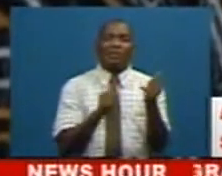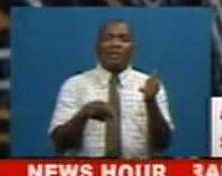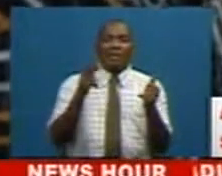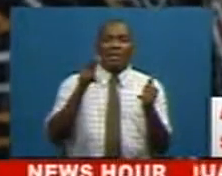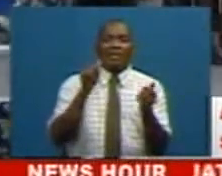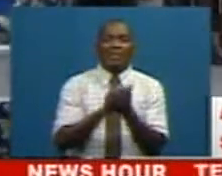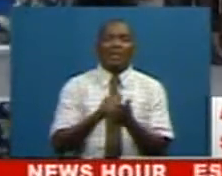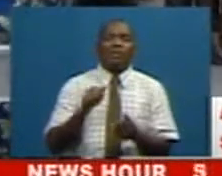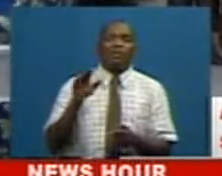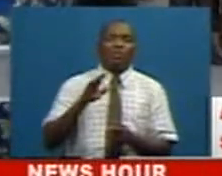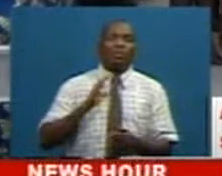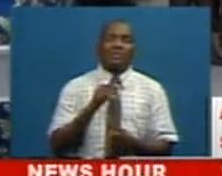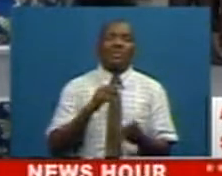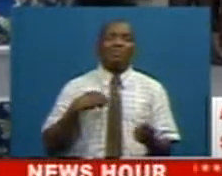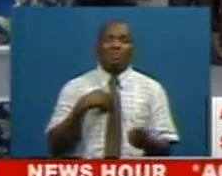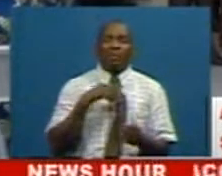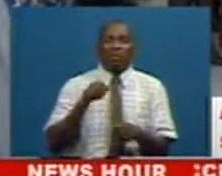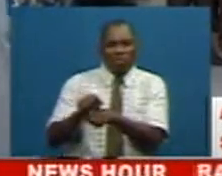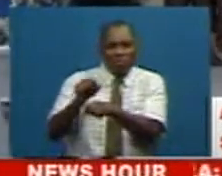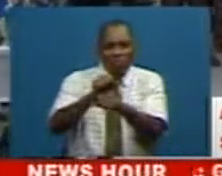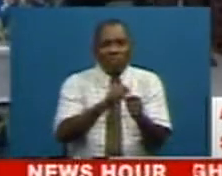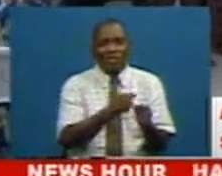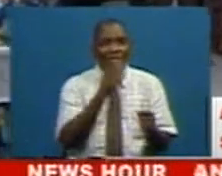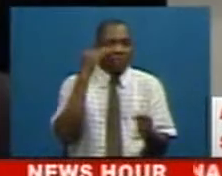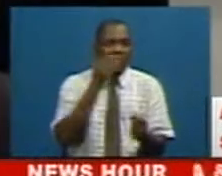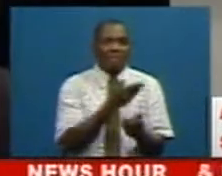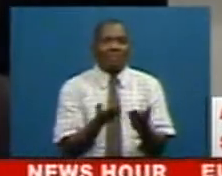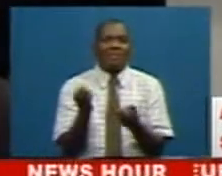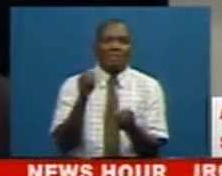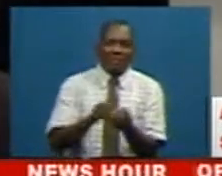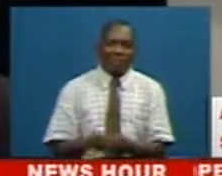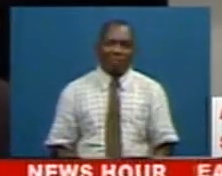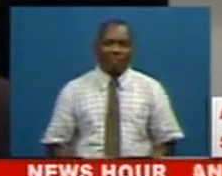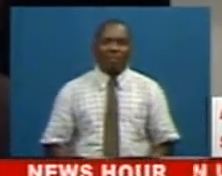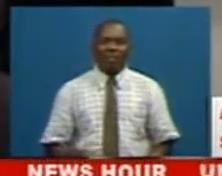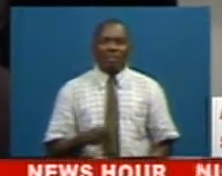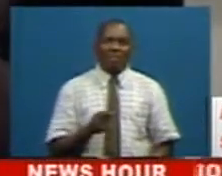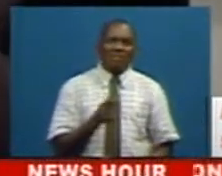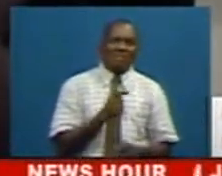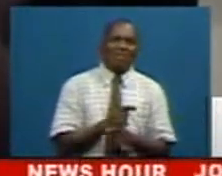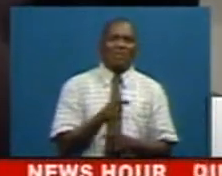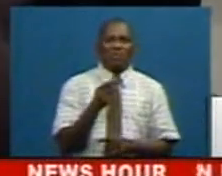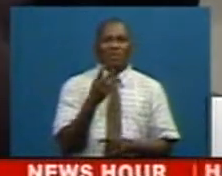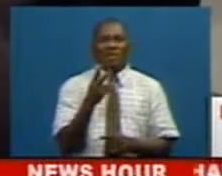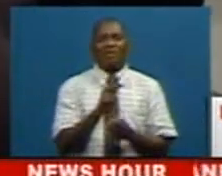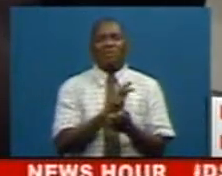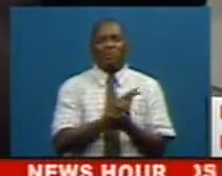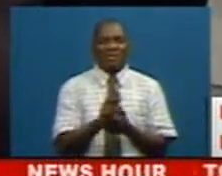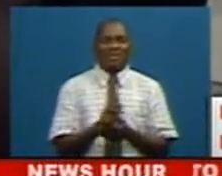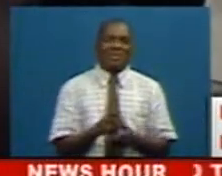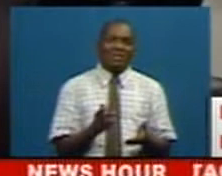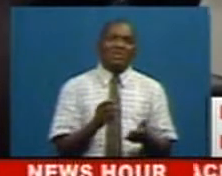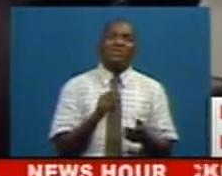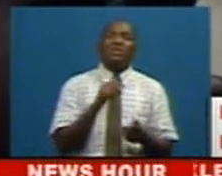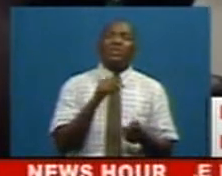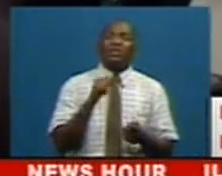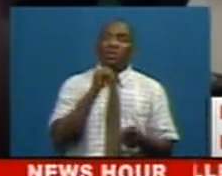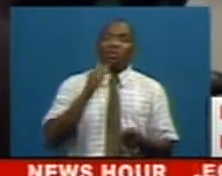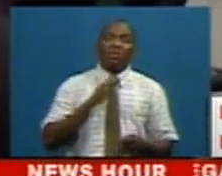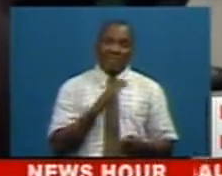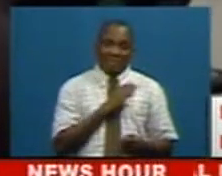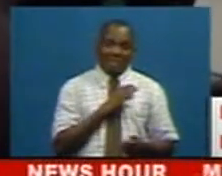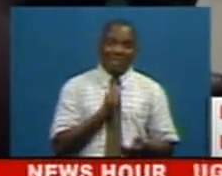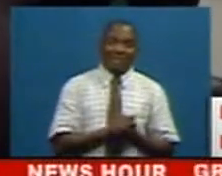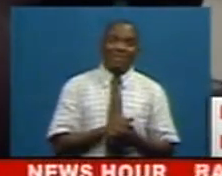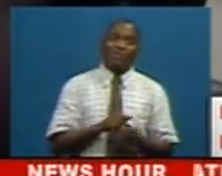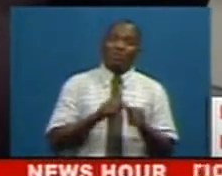of the committees will bring their rich experiences to bear. This is for 3 to 4 weeks. It is not a standing committee, it's an ad hoc